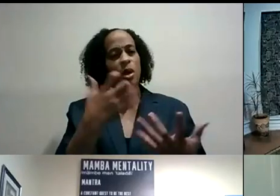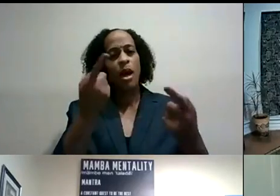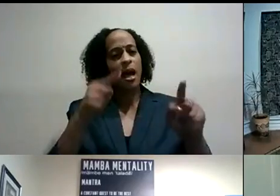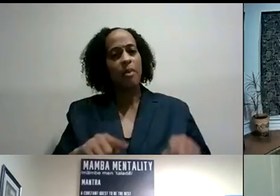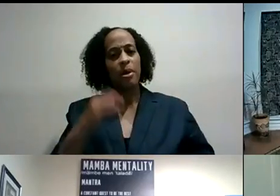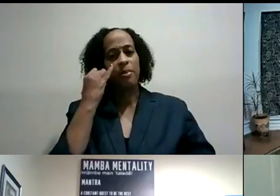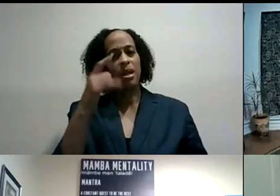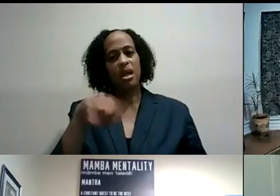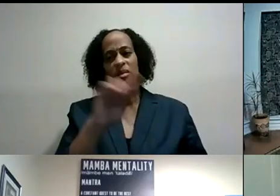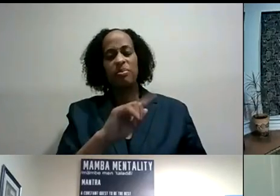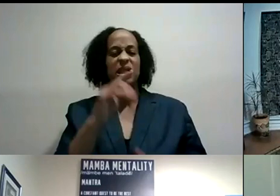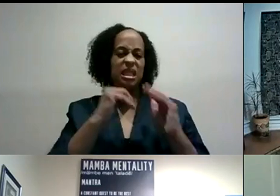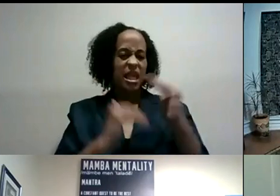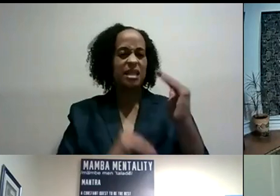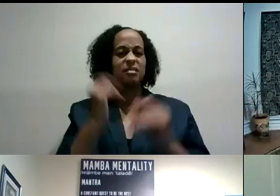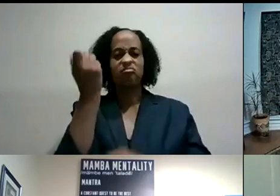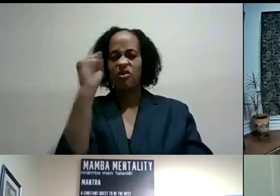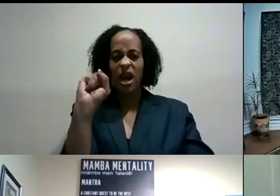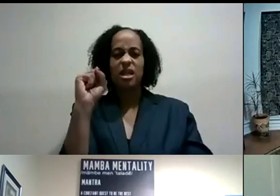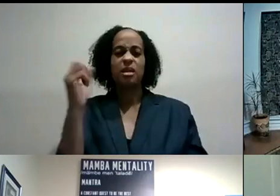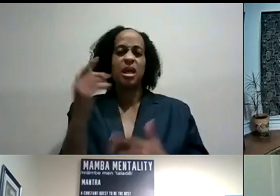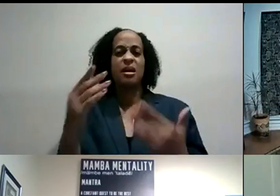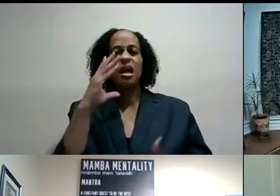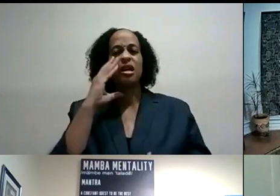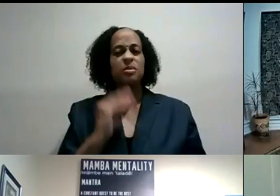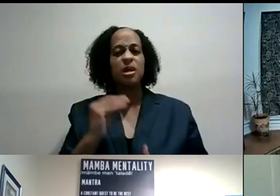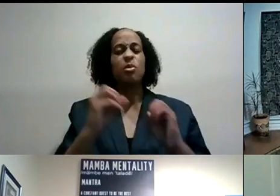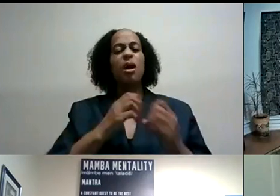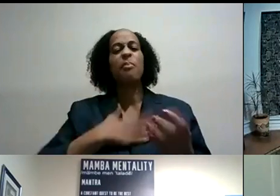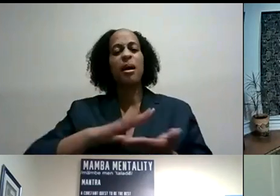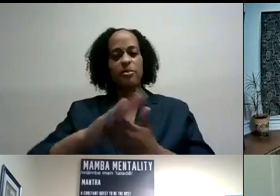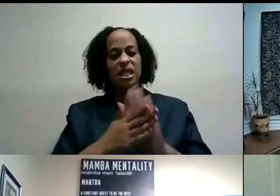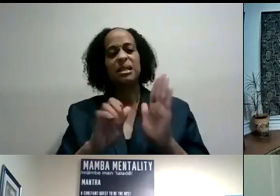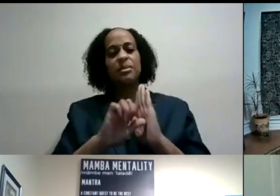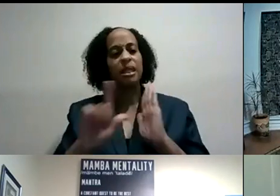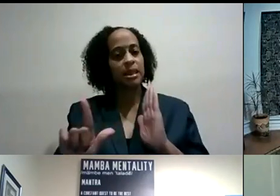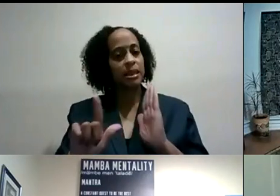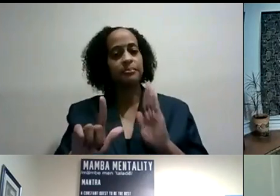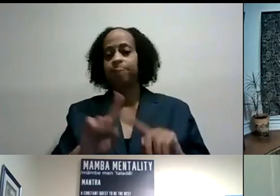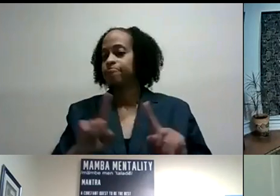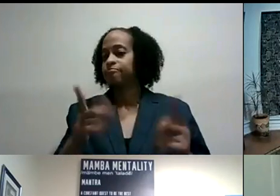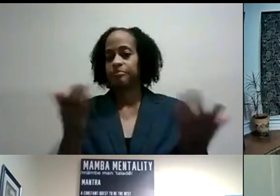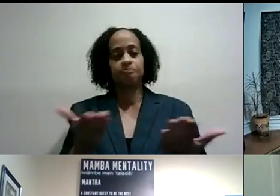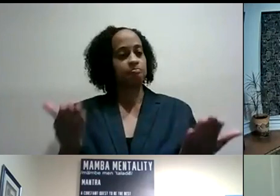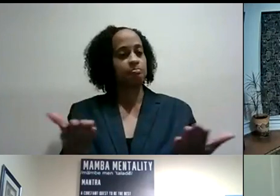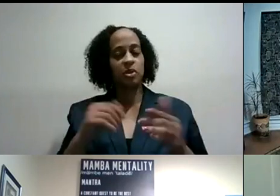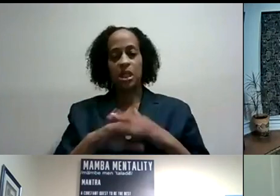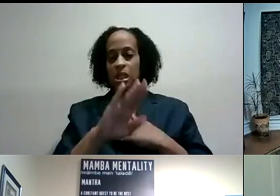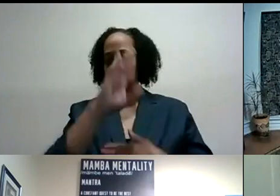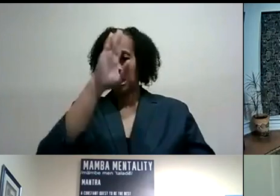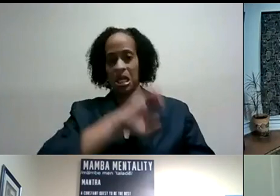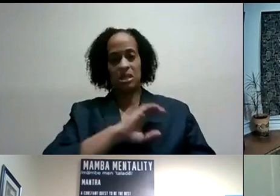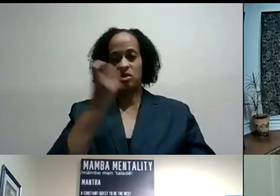be less defiant, you might experience more of my forgiveness immediately. But here he, in his defiance, God says,